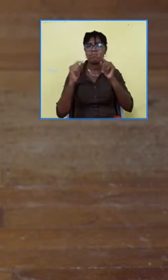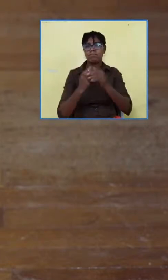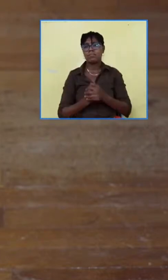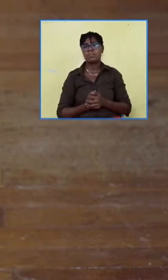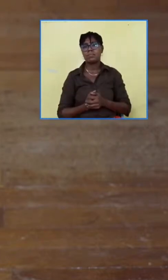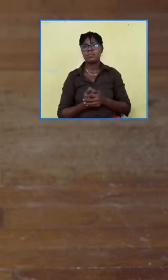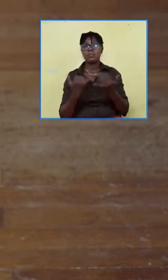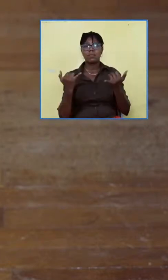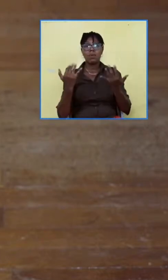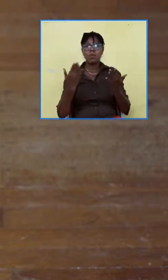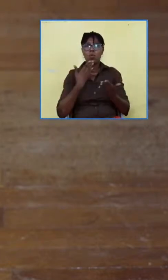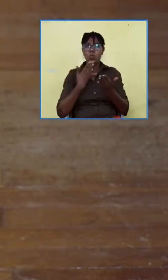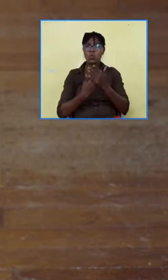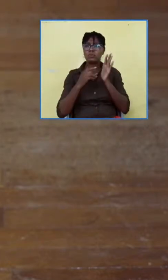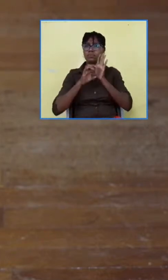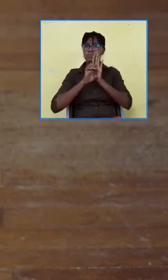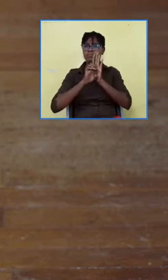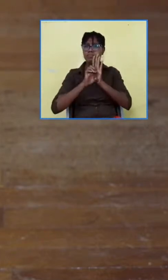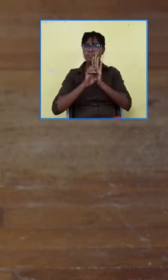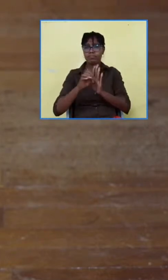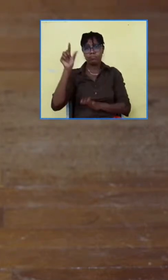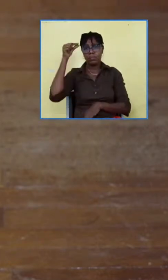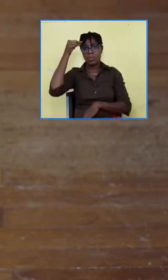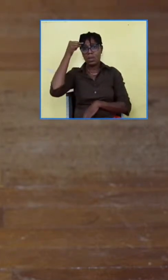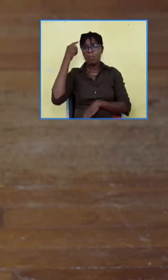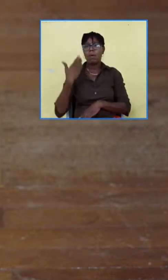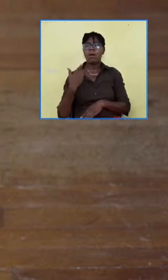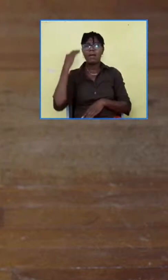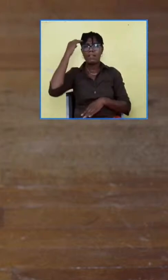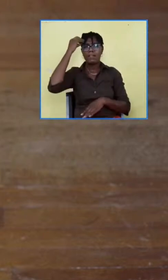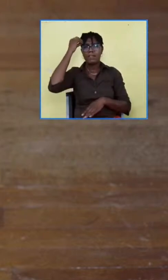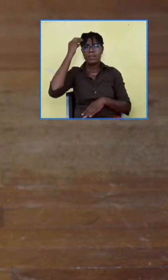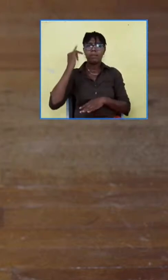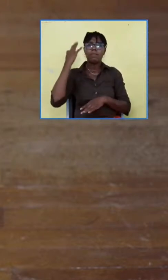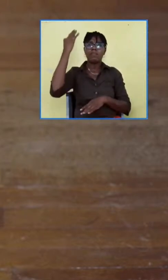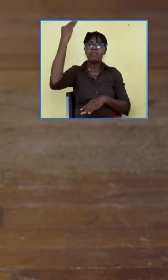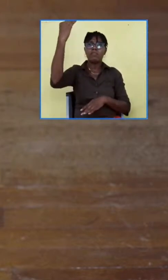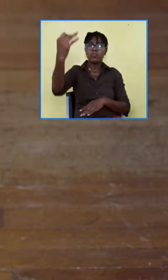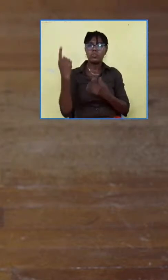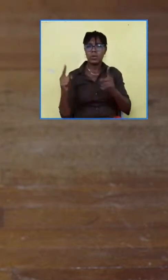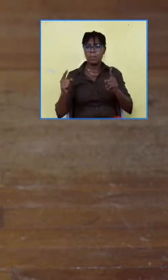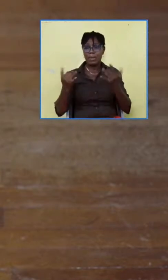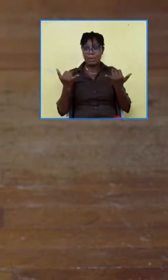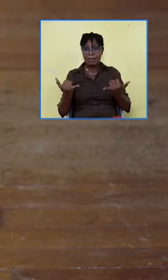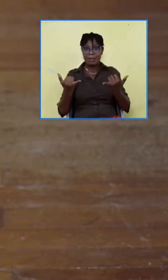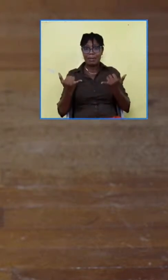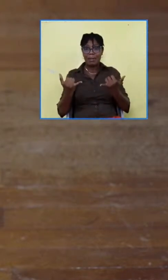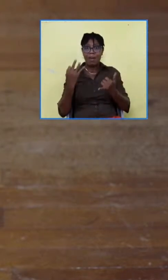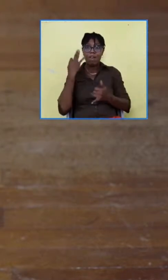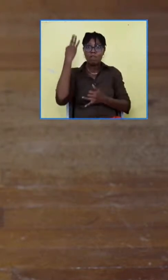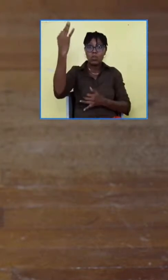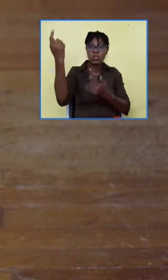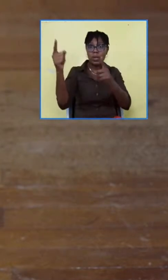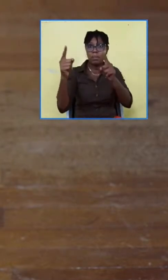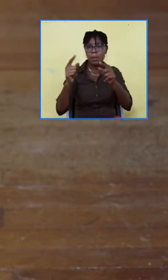proactive, seeing the report, seeing the projections, and trying to deal with this right away.